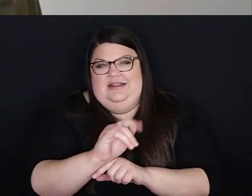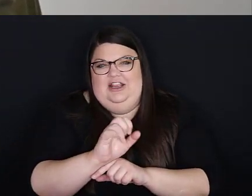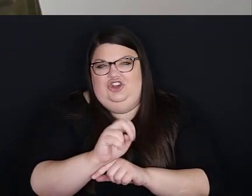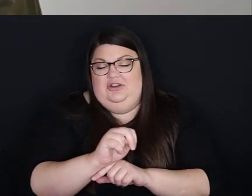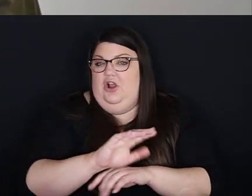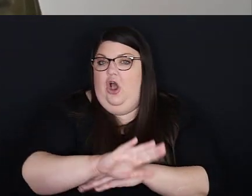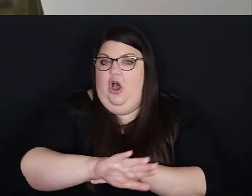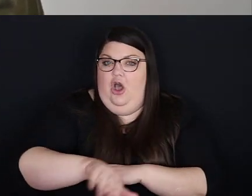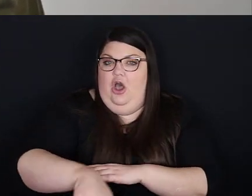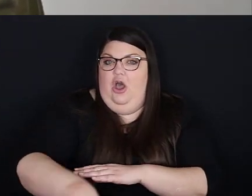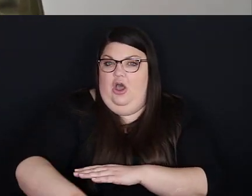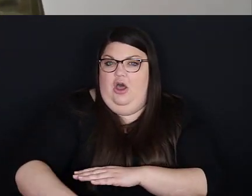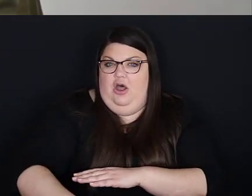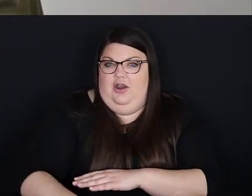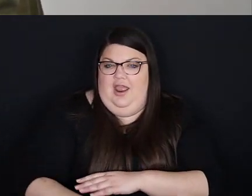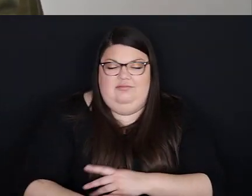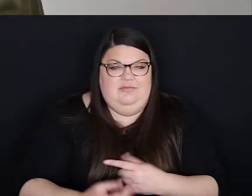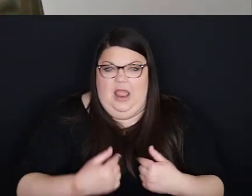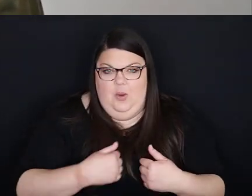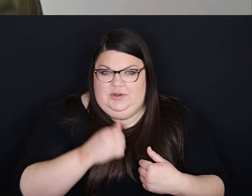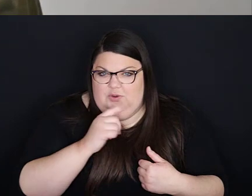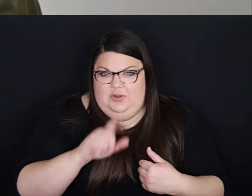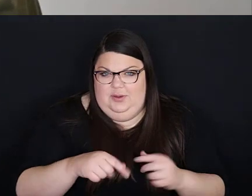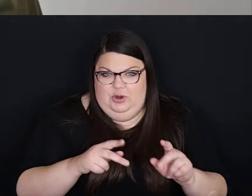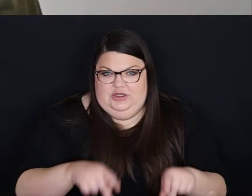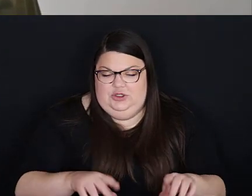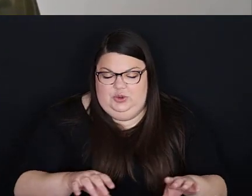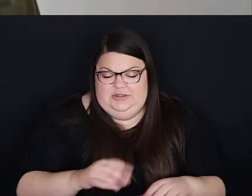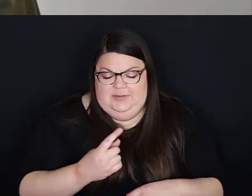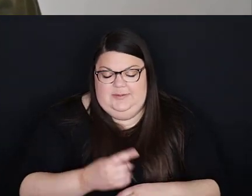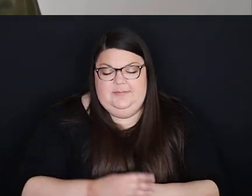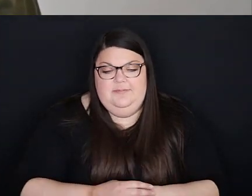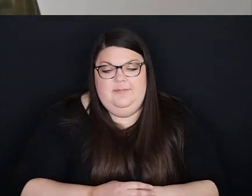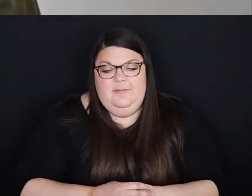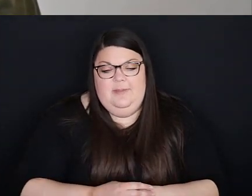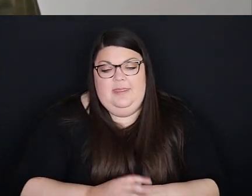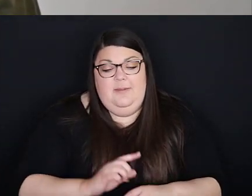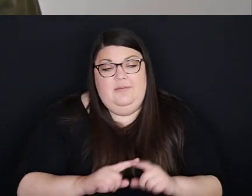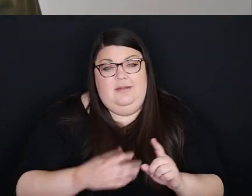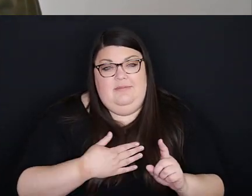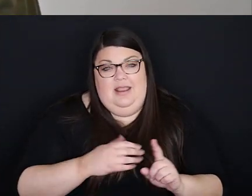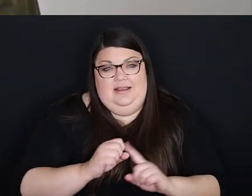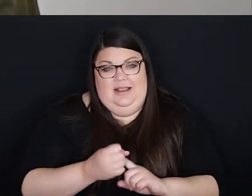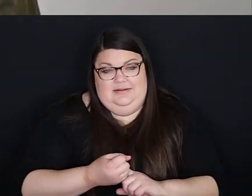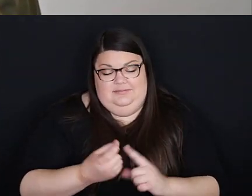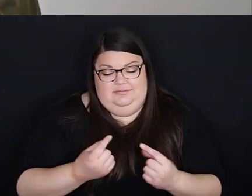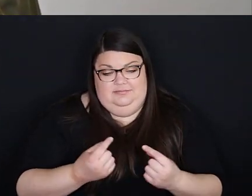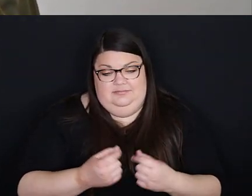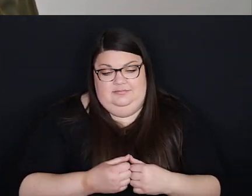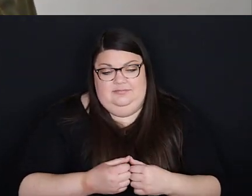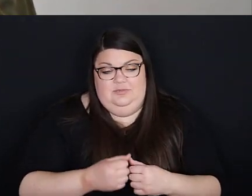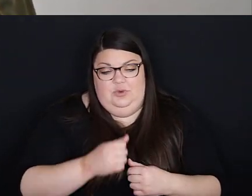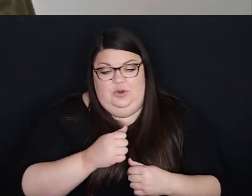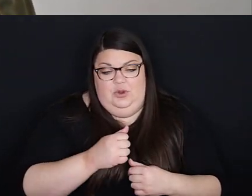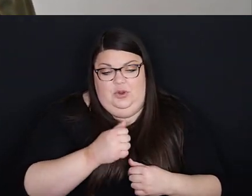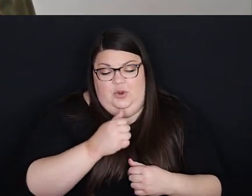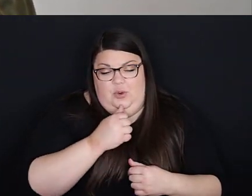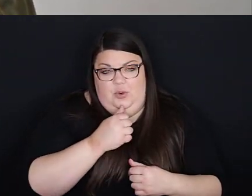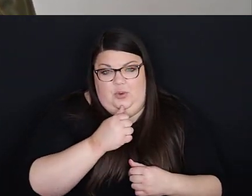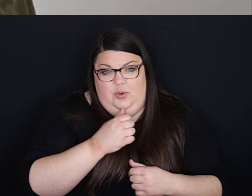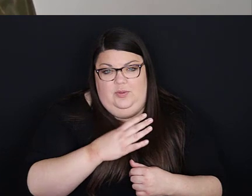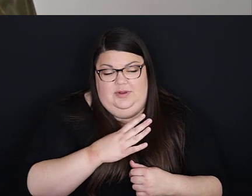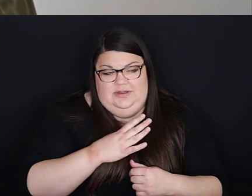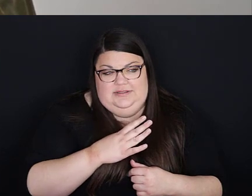night long that night. So I wasn't the only person doing something. But in my case, I had the women's